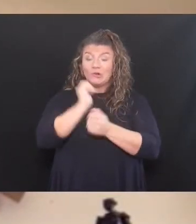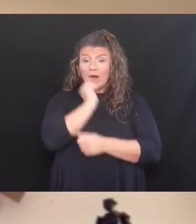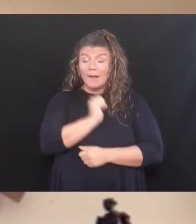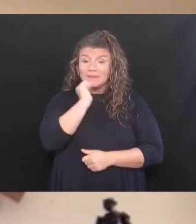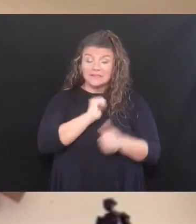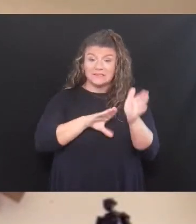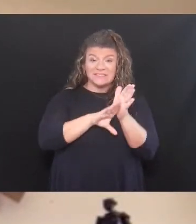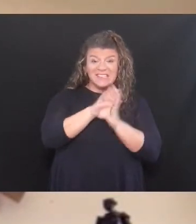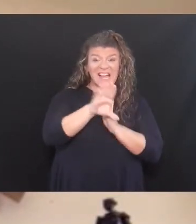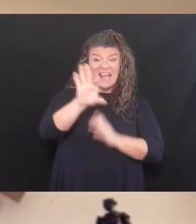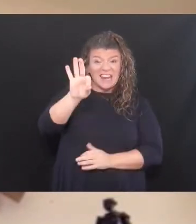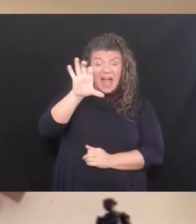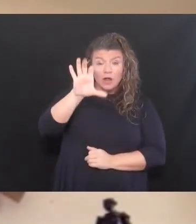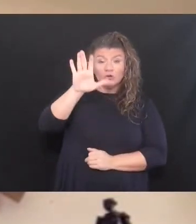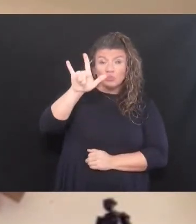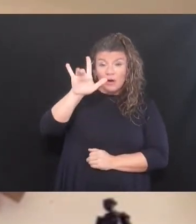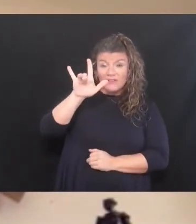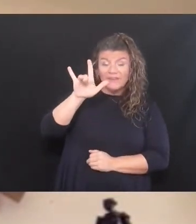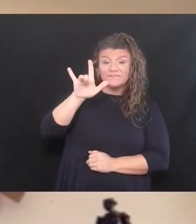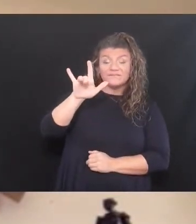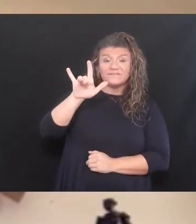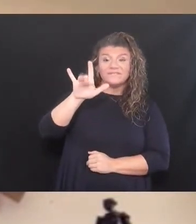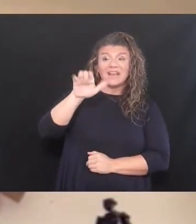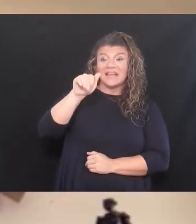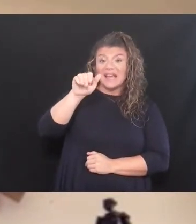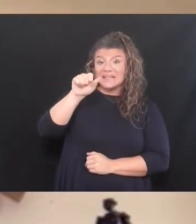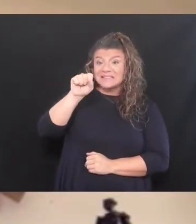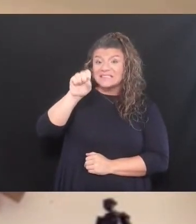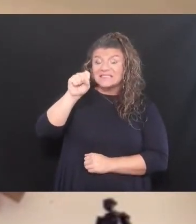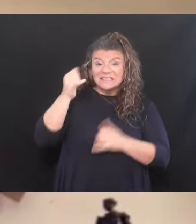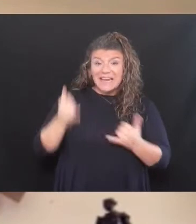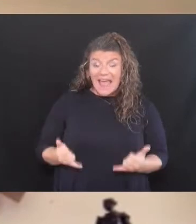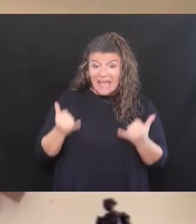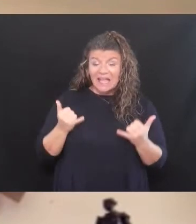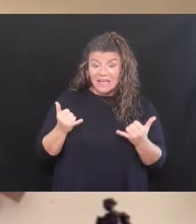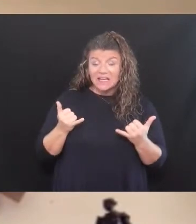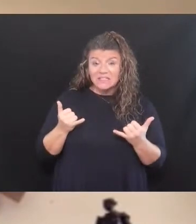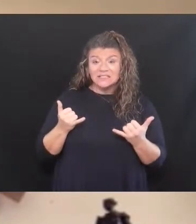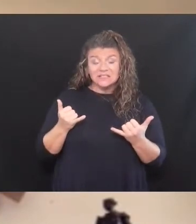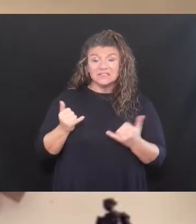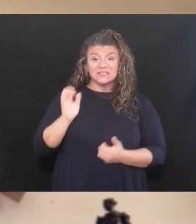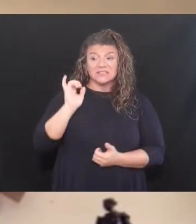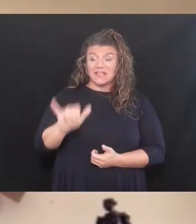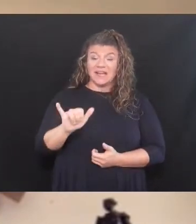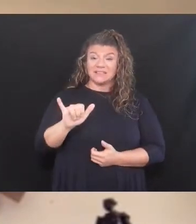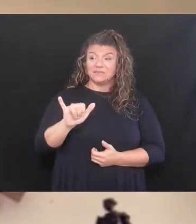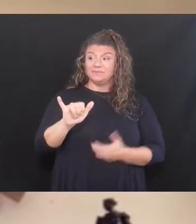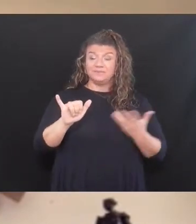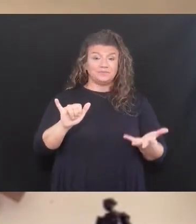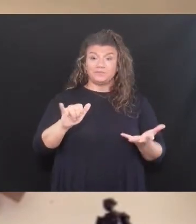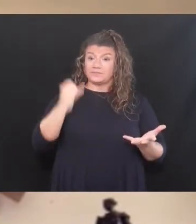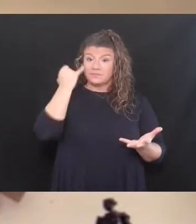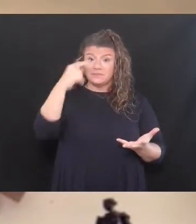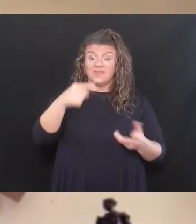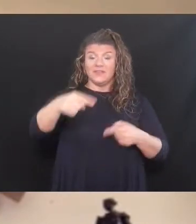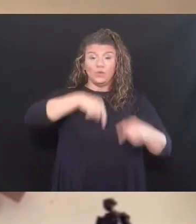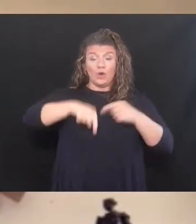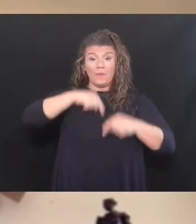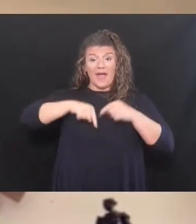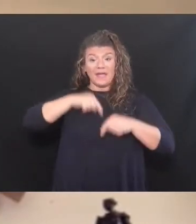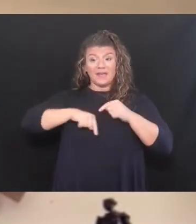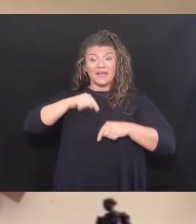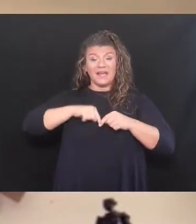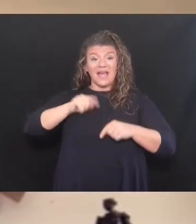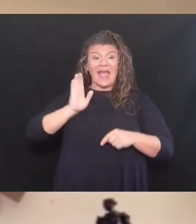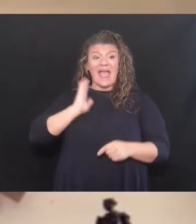out, 925 cases today. That's, if you go back,